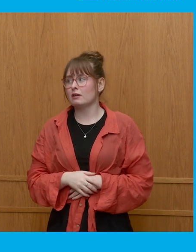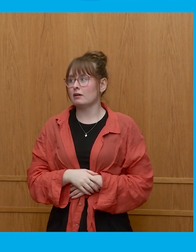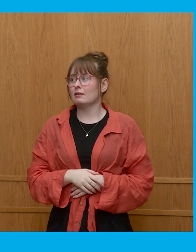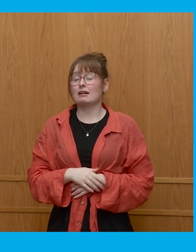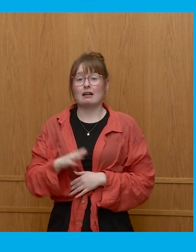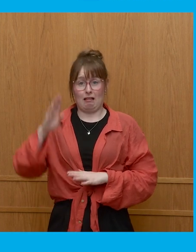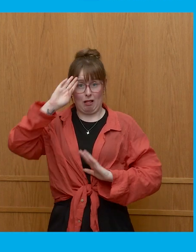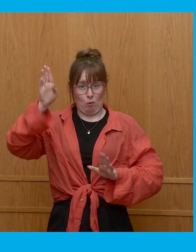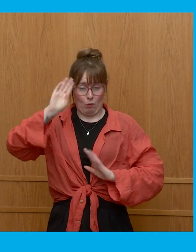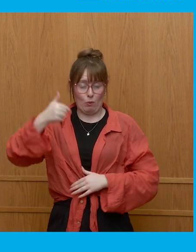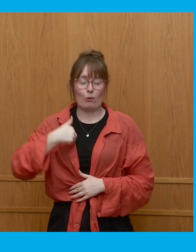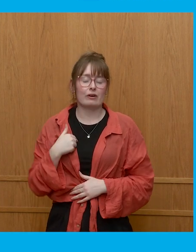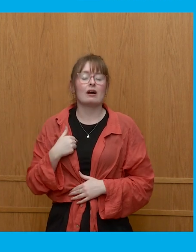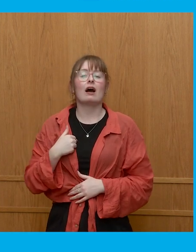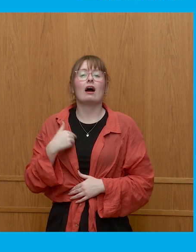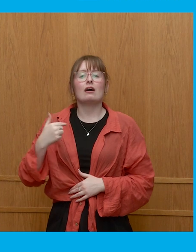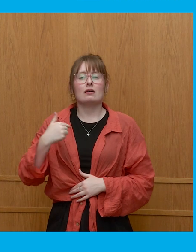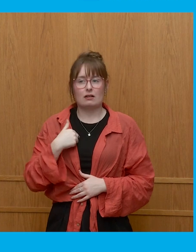Hello.